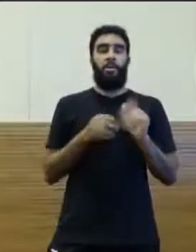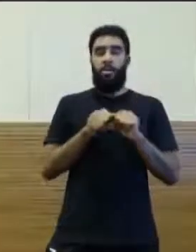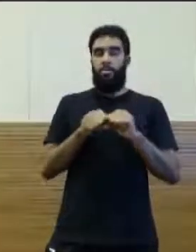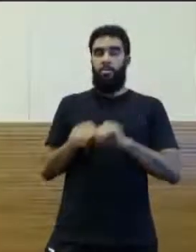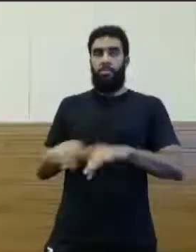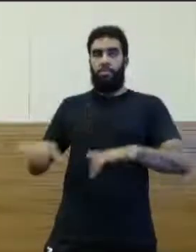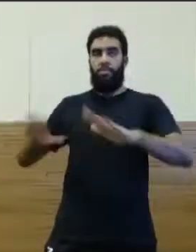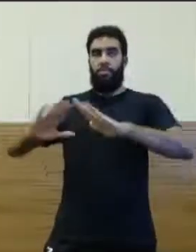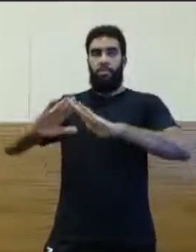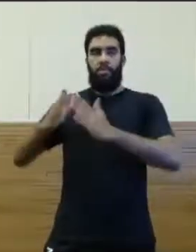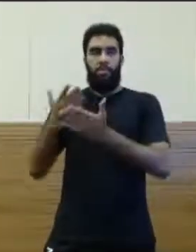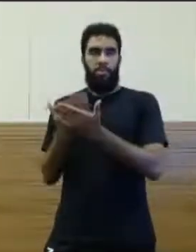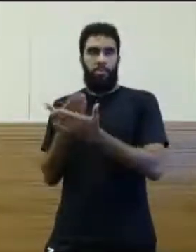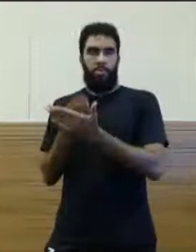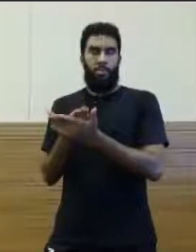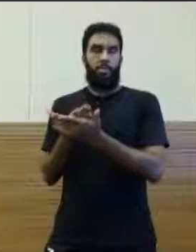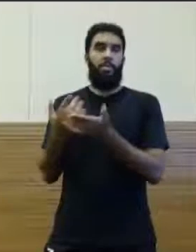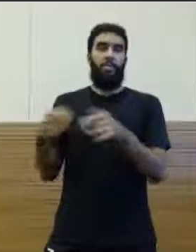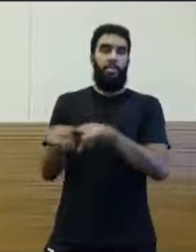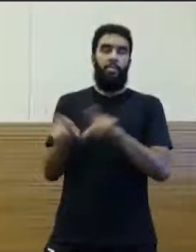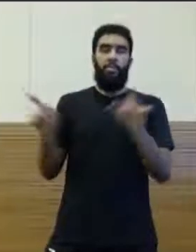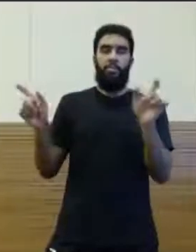of all the school